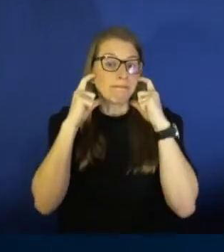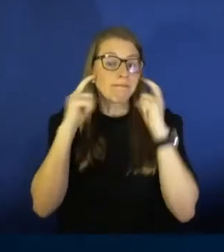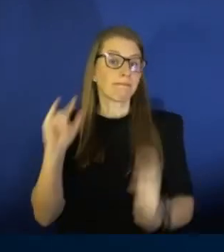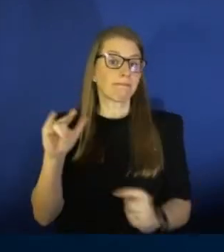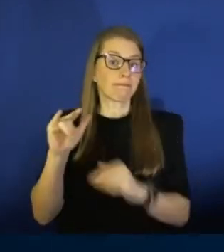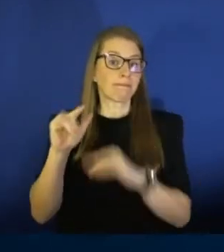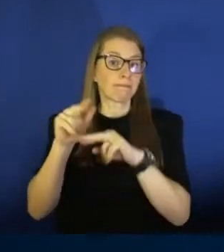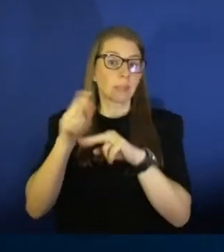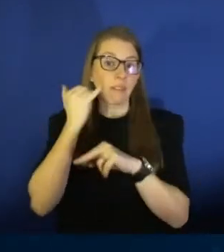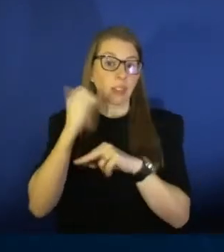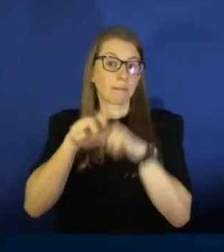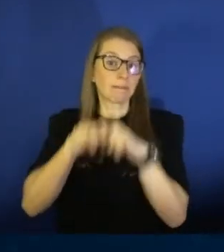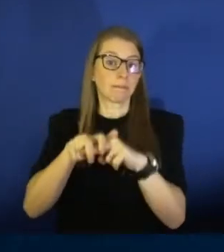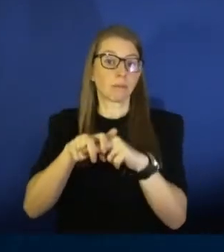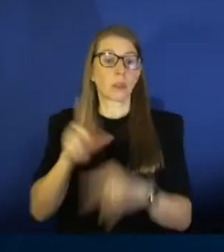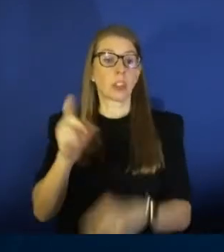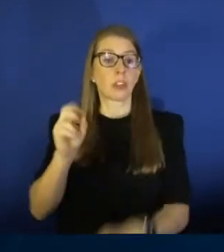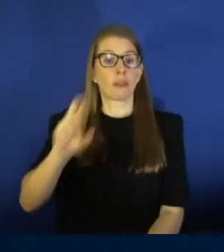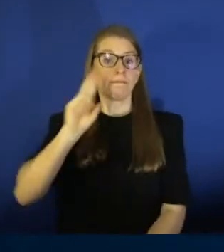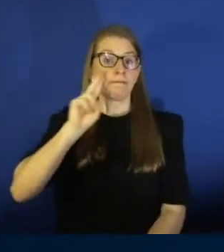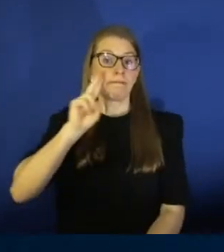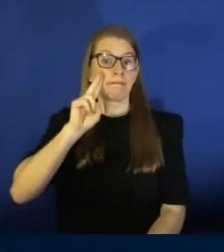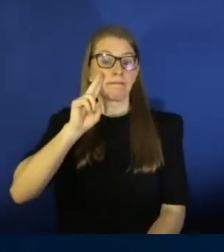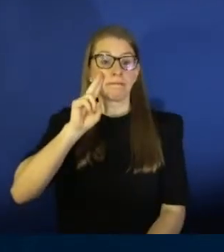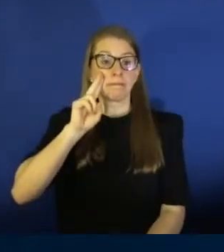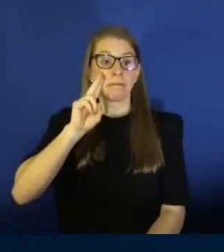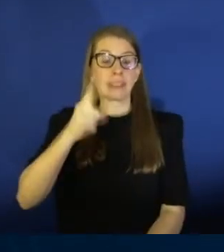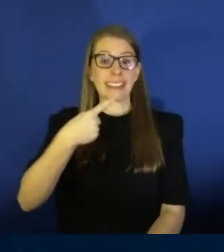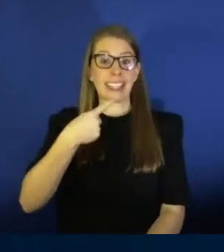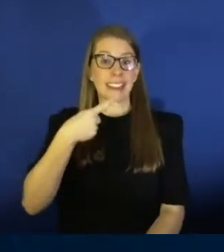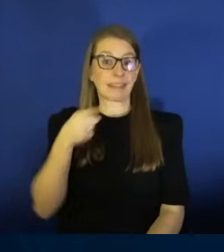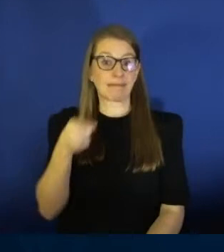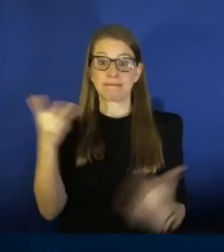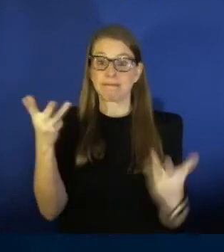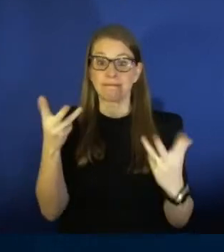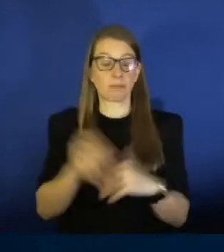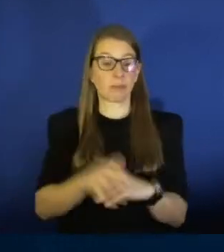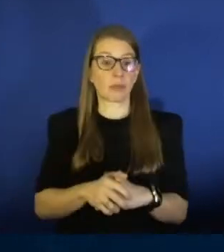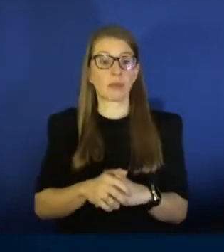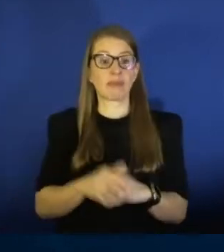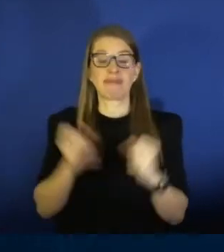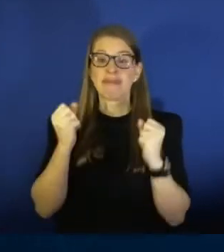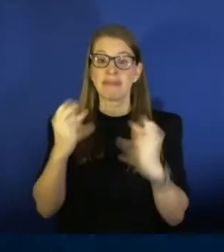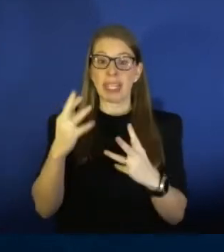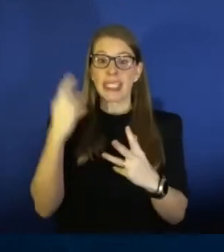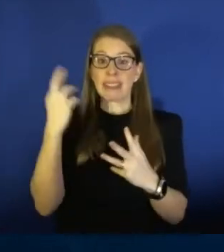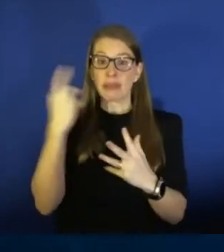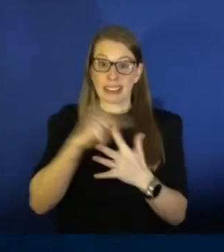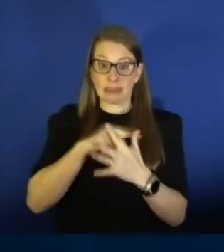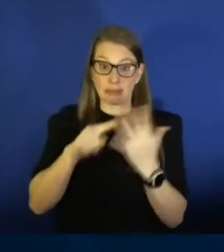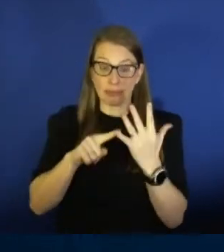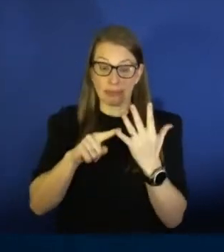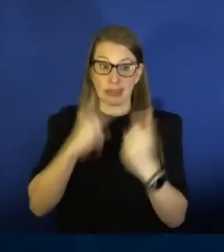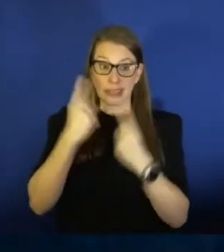our medical director of infection prevention and control, says there are a lot of factors to consider if you plan to fly.